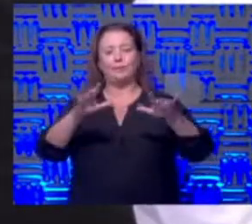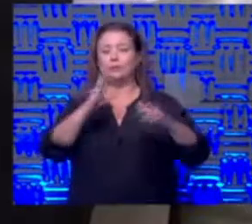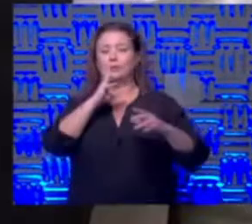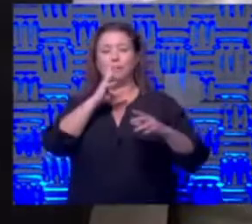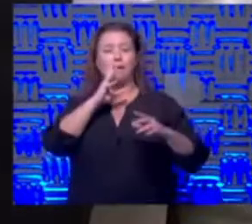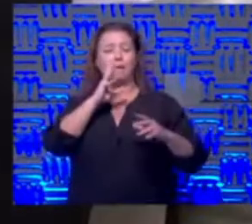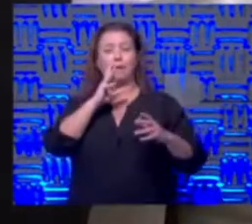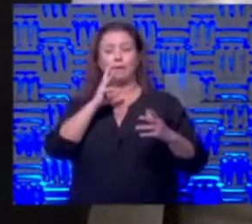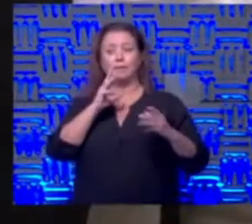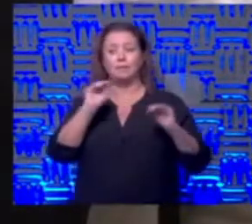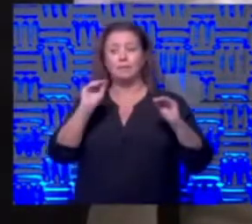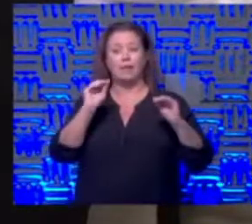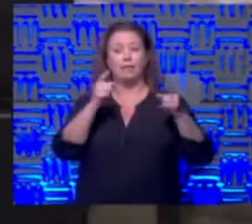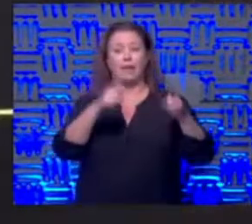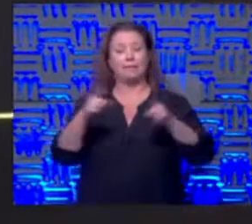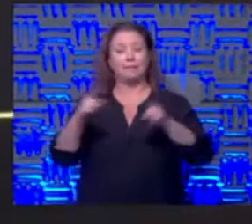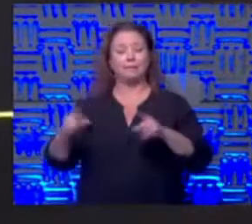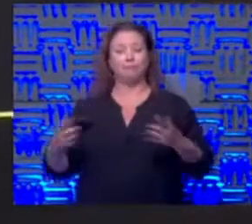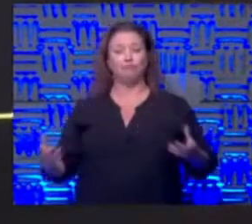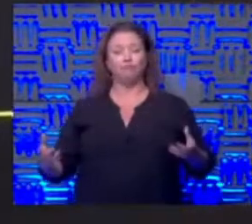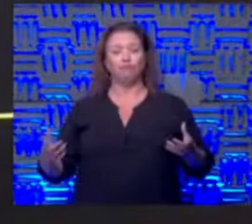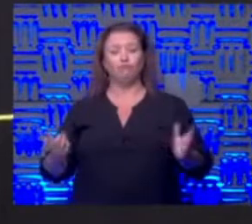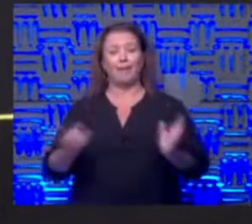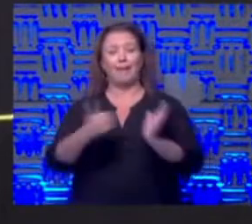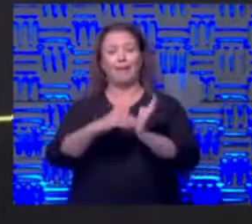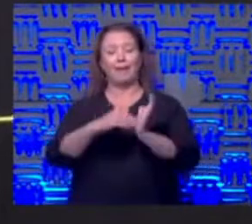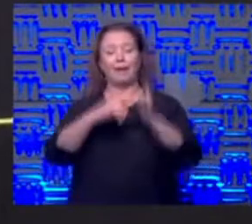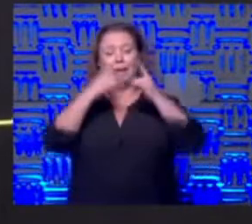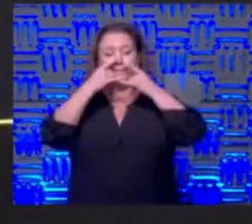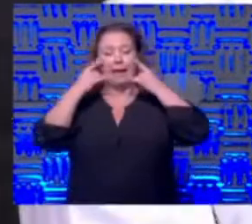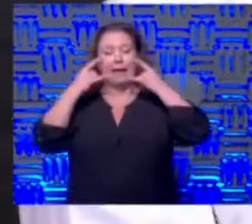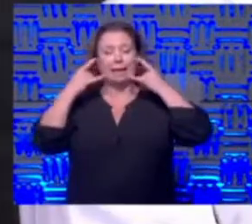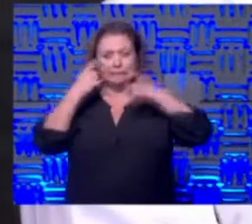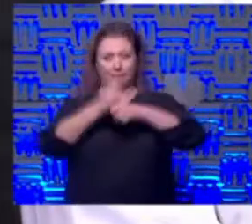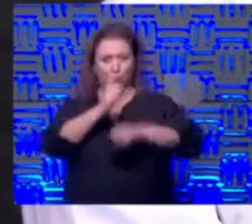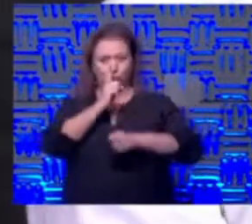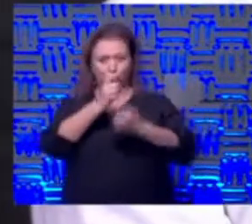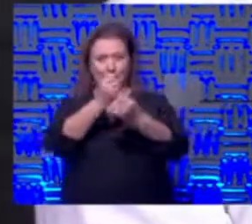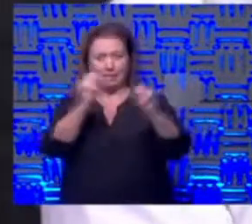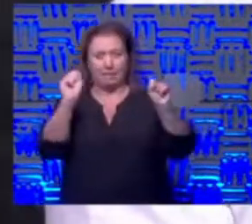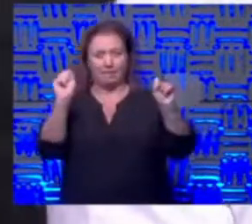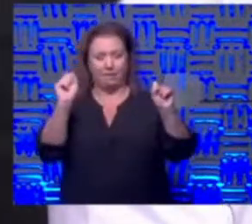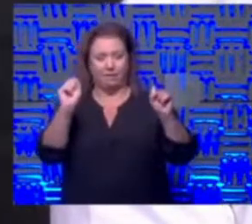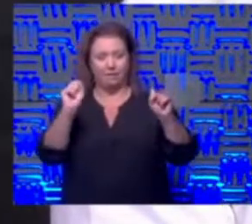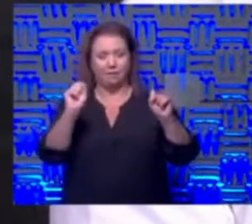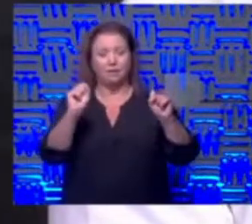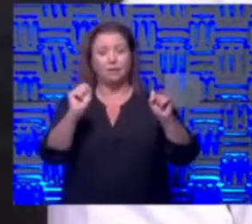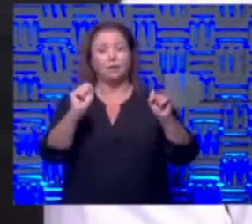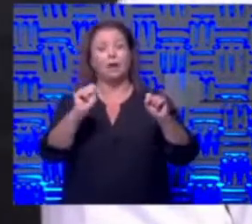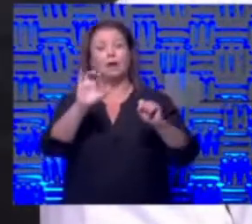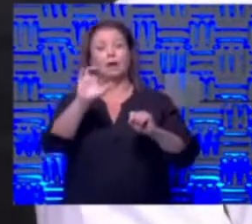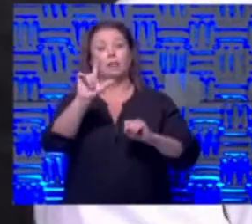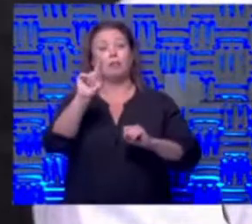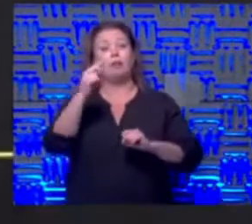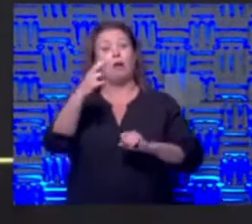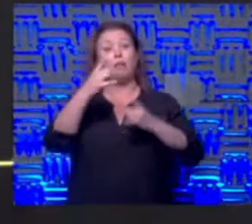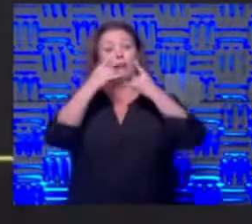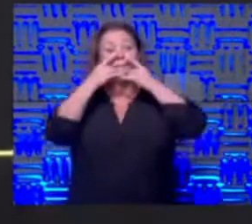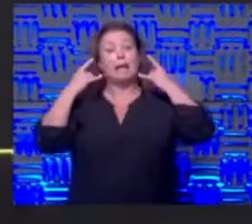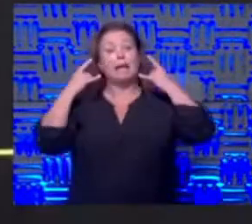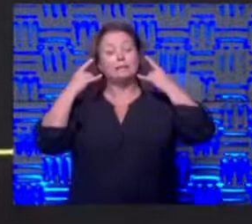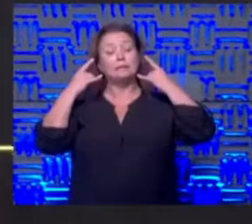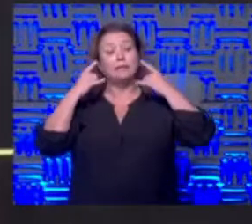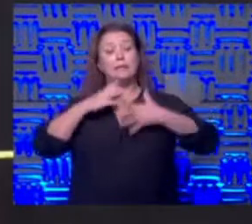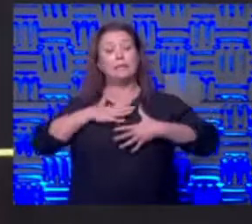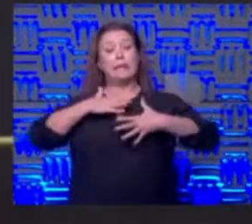talking. Nothing's going on. Again, masks keep you safe. But let's see what happens when we put on a cloth mask. Shall we take